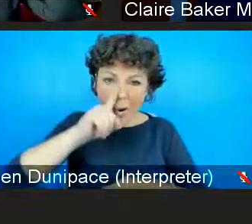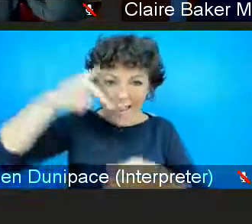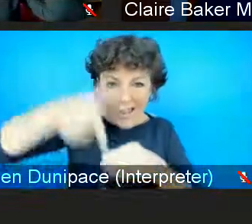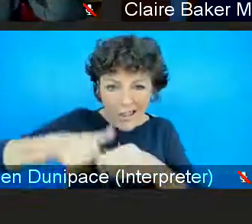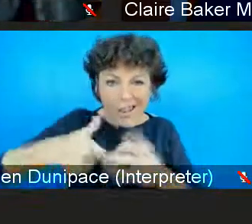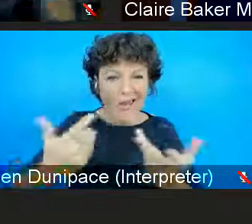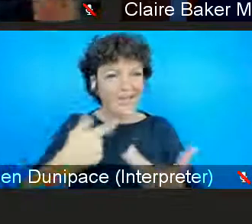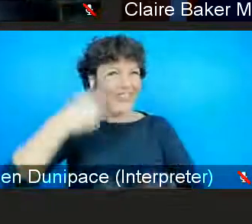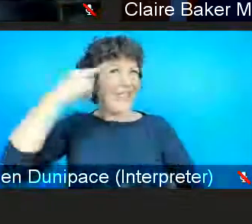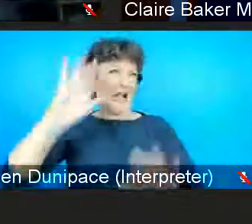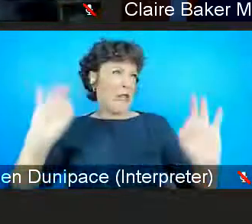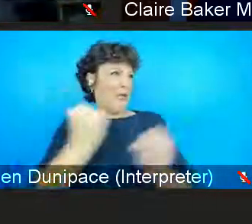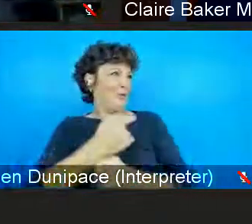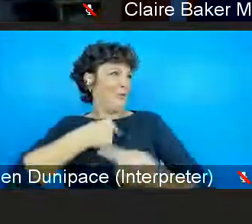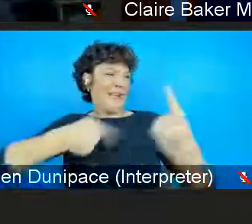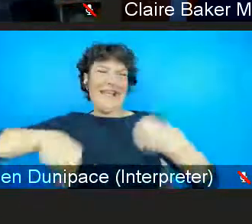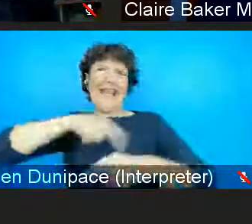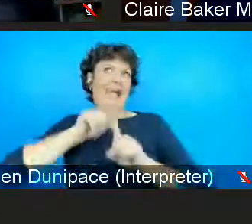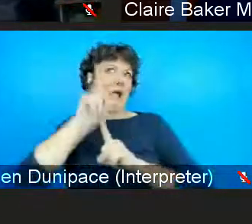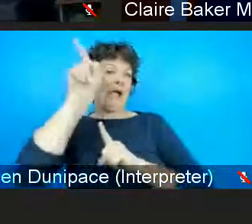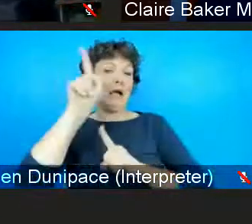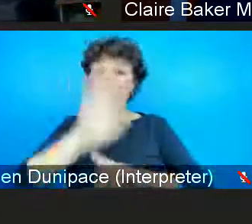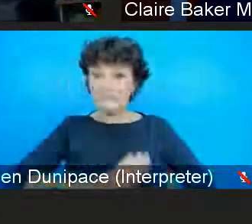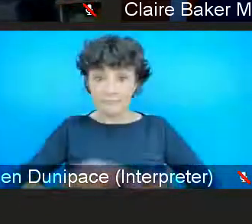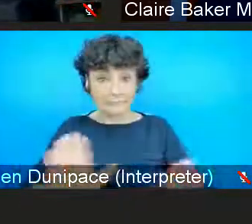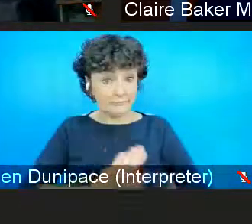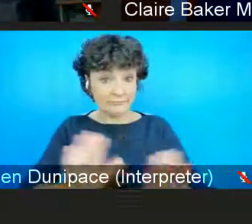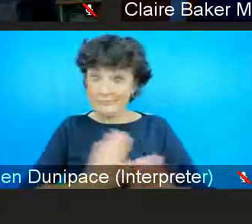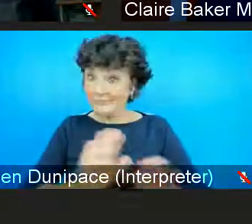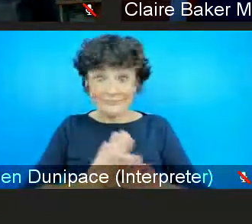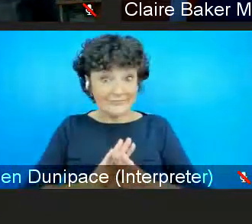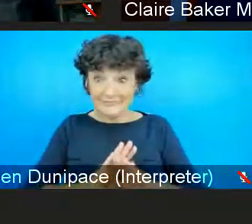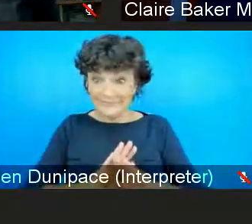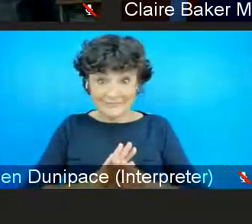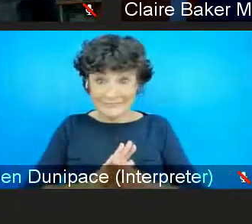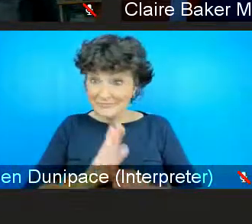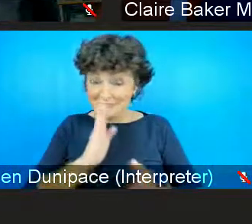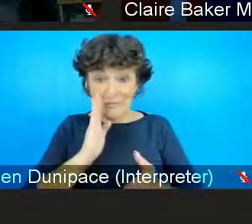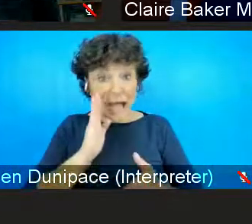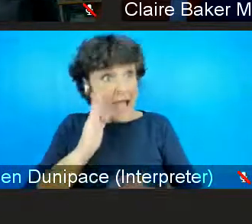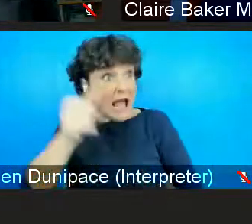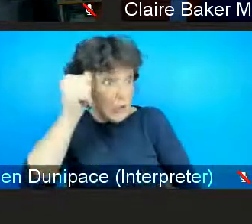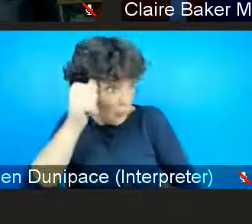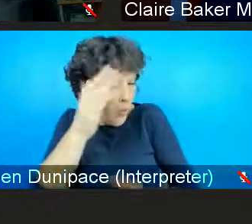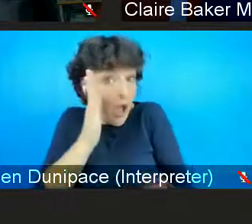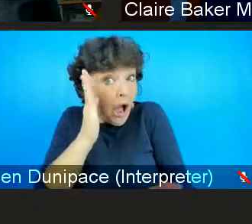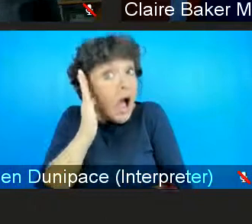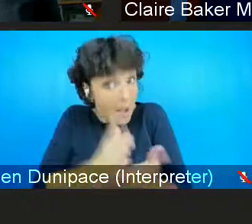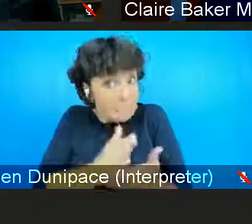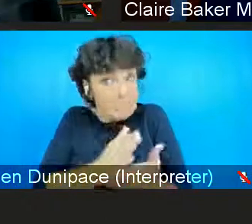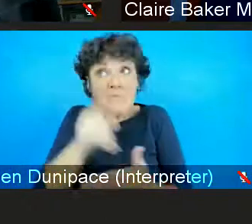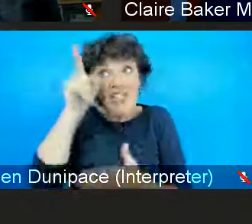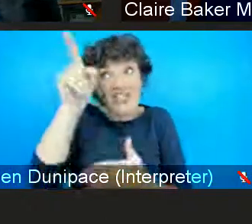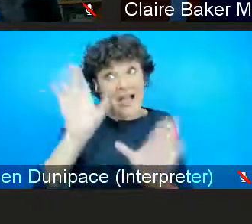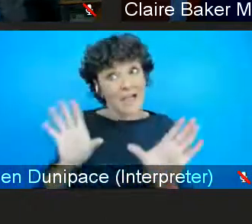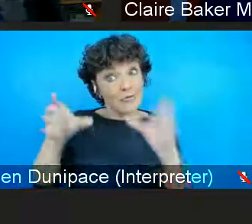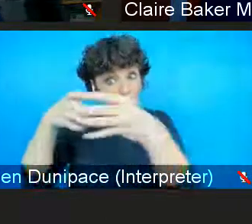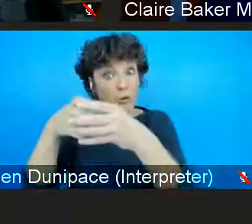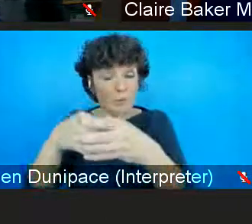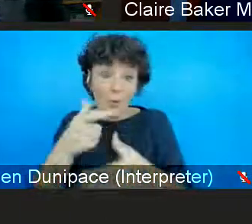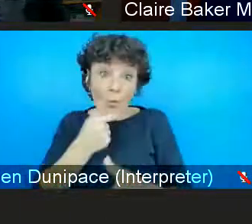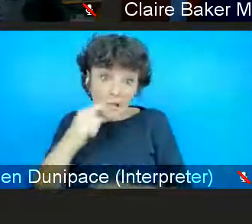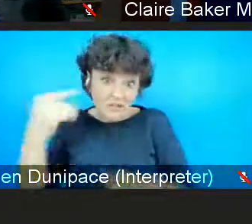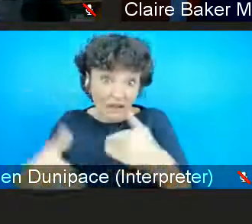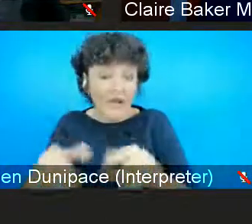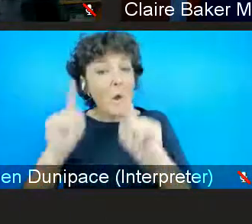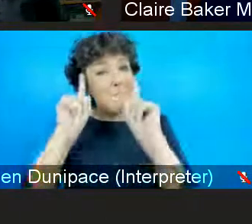gas sector. And of course, that is you know, very much a warranted focus on that particular industry. But just